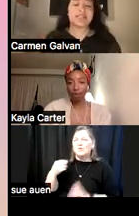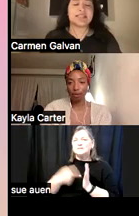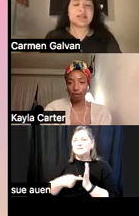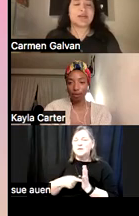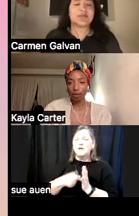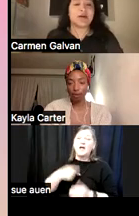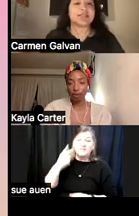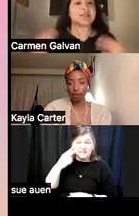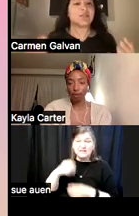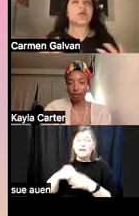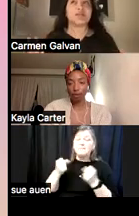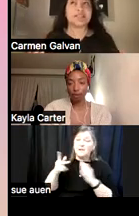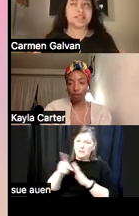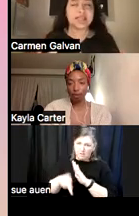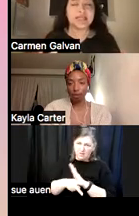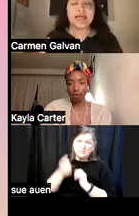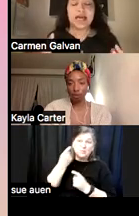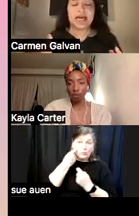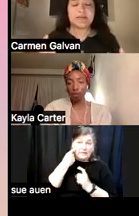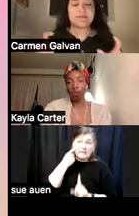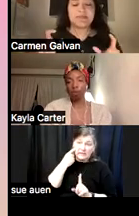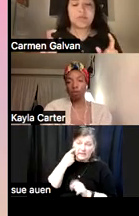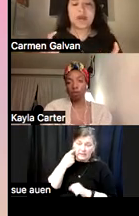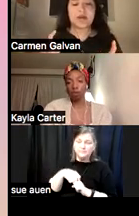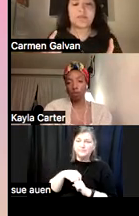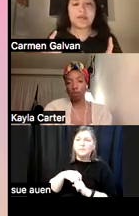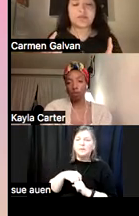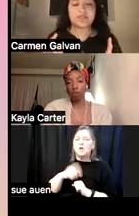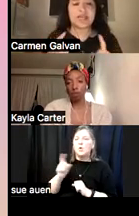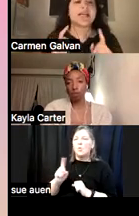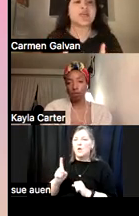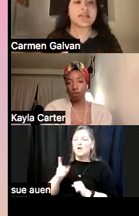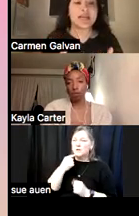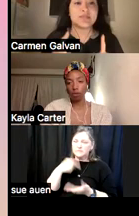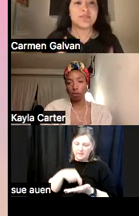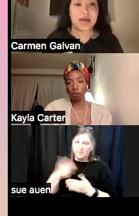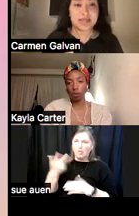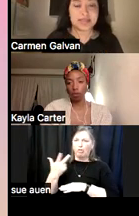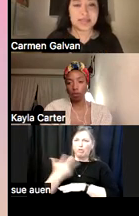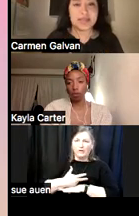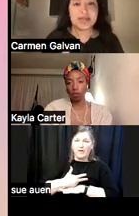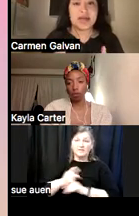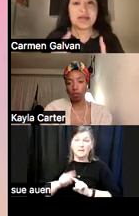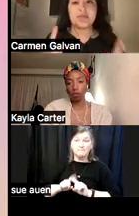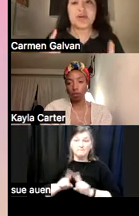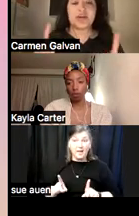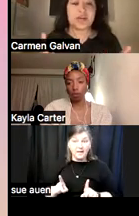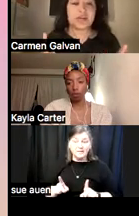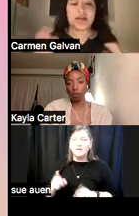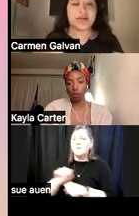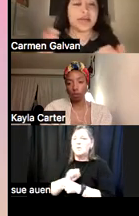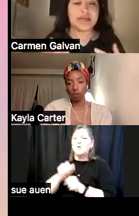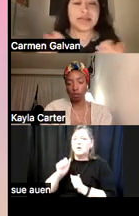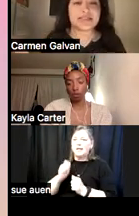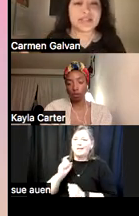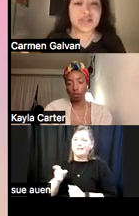have seen this in quite a few policies more recently, where they will say like 3 days, but an employer can